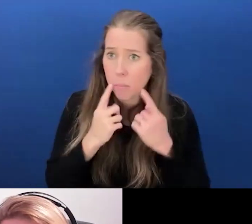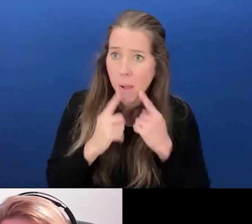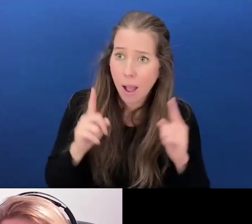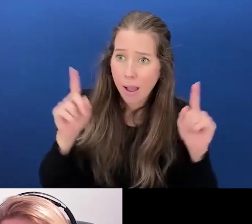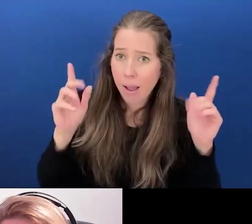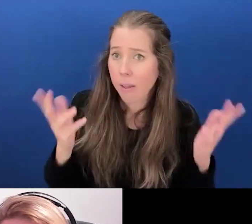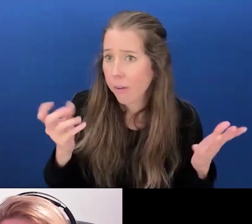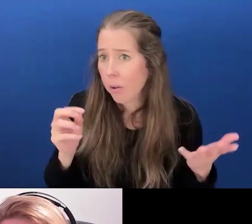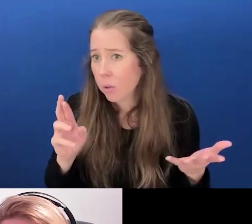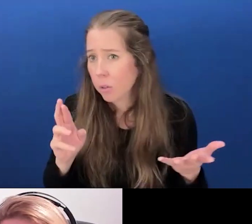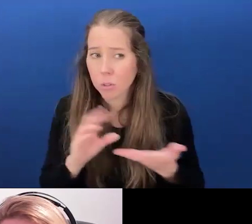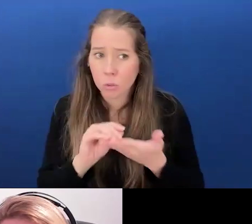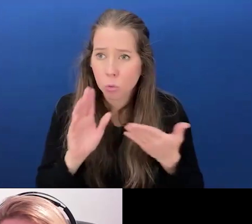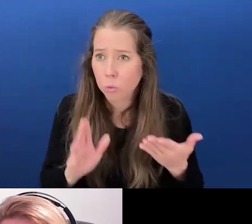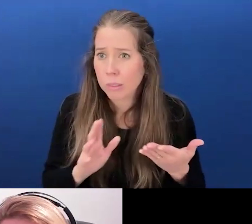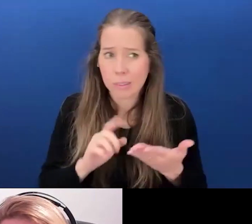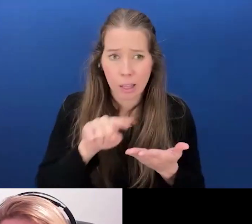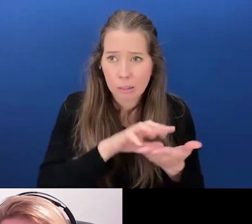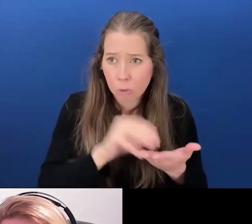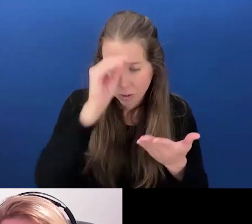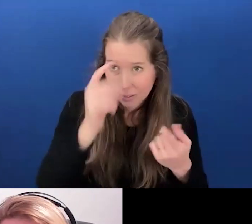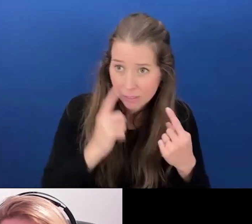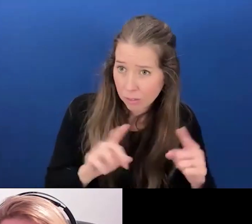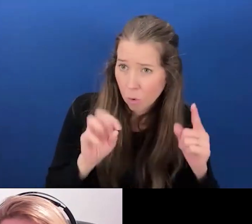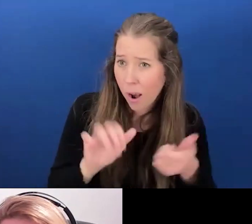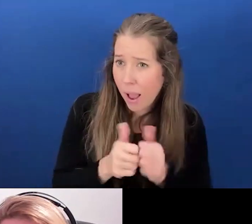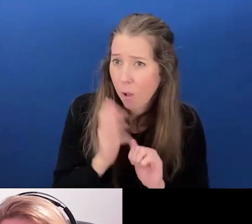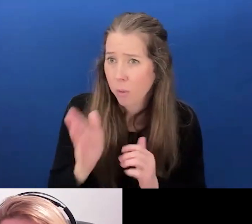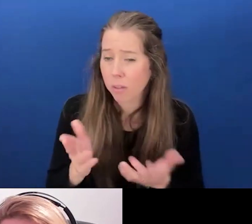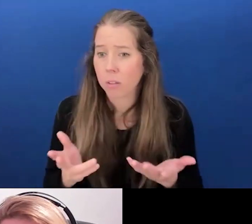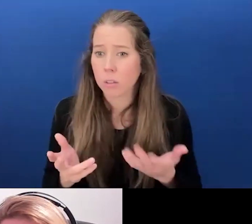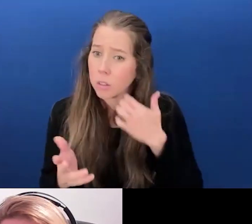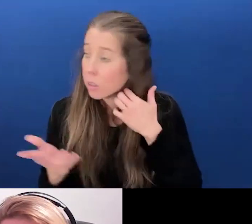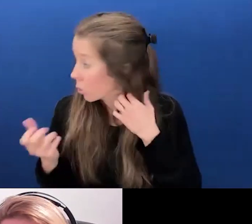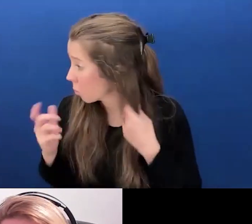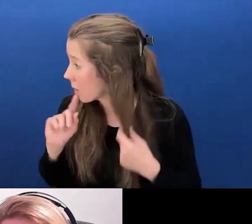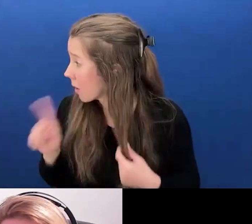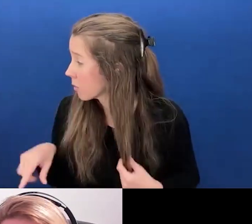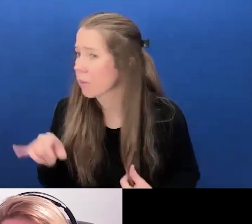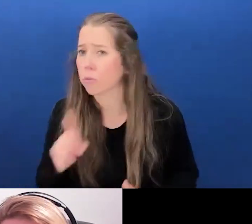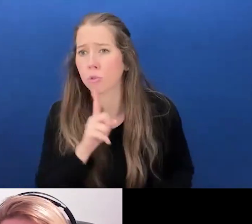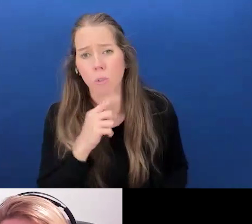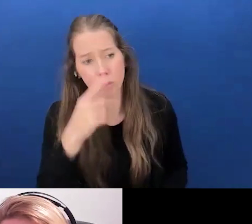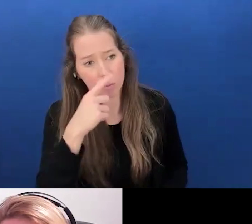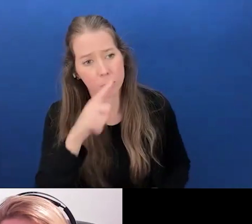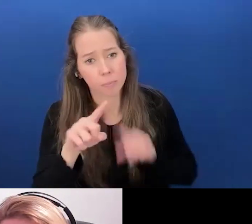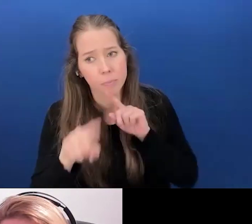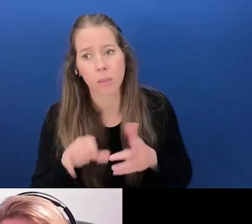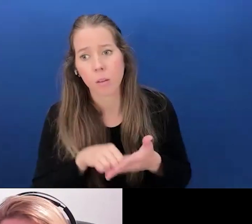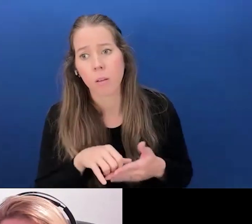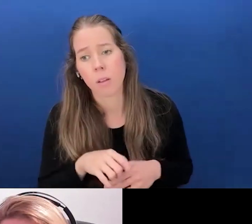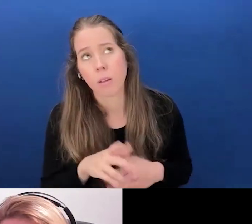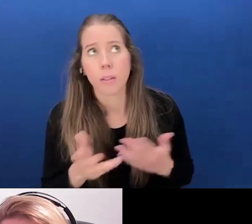at students were learning, or like how does that work? Do you want to answer this? Yeah, I don't mind answering this. So